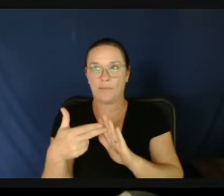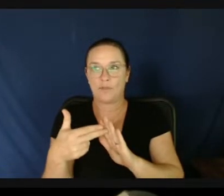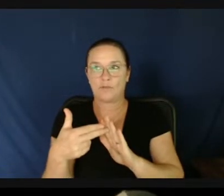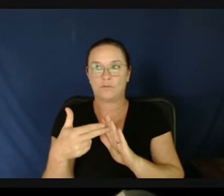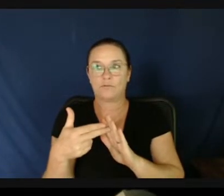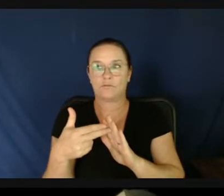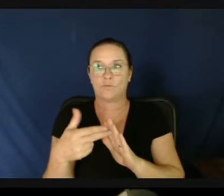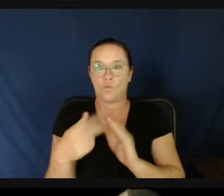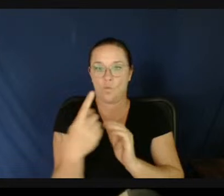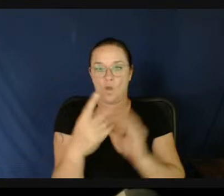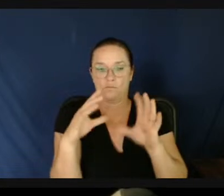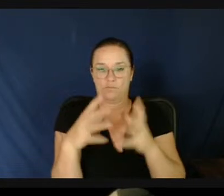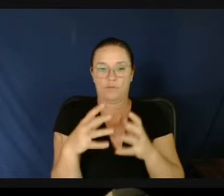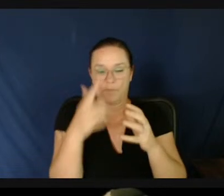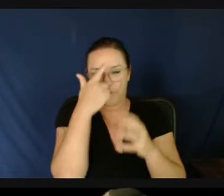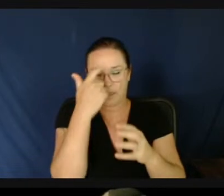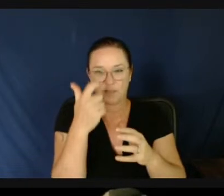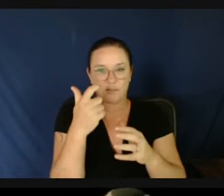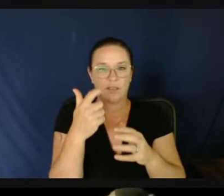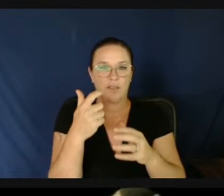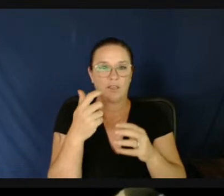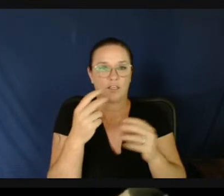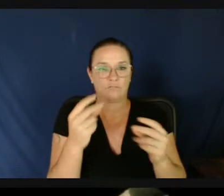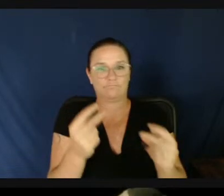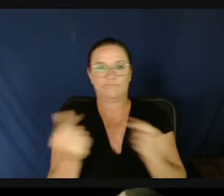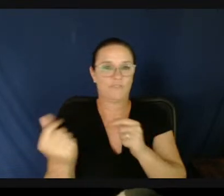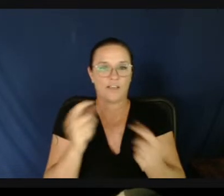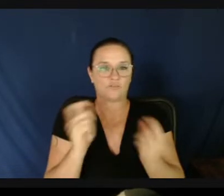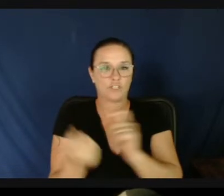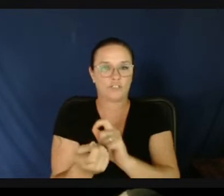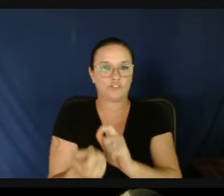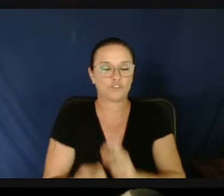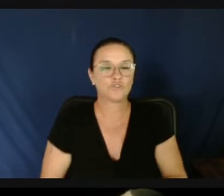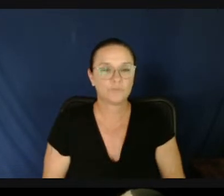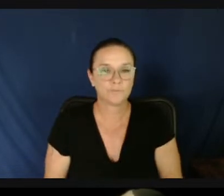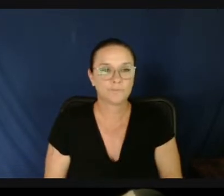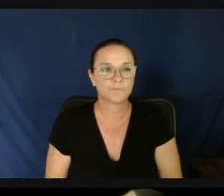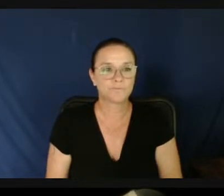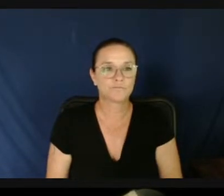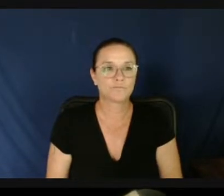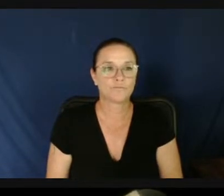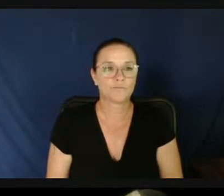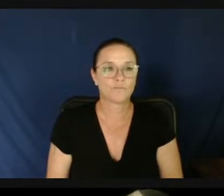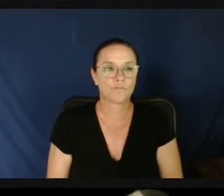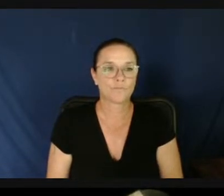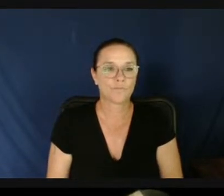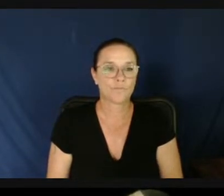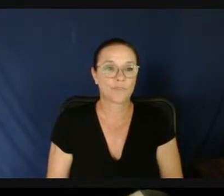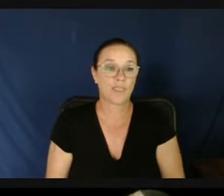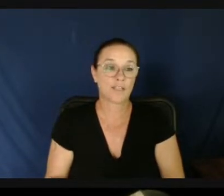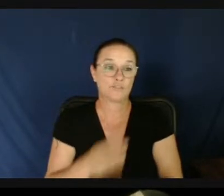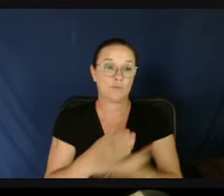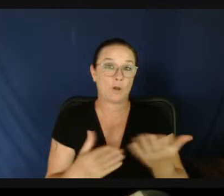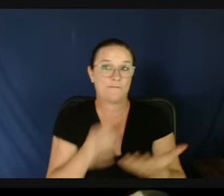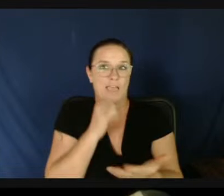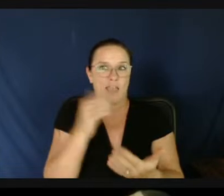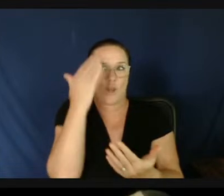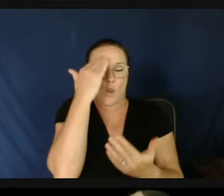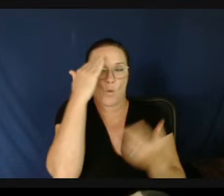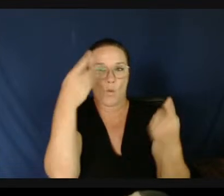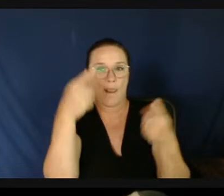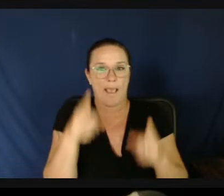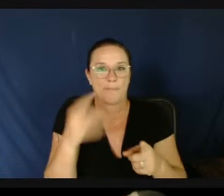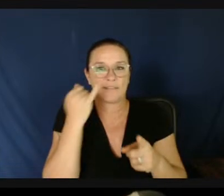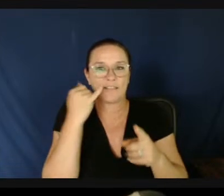time, for what you see happening here. And then second just period, part of that great unknown, right, of what happens if it scoops them